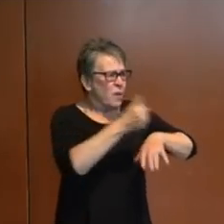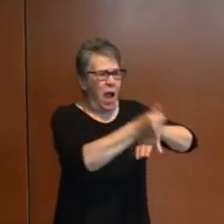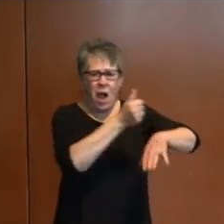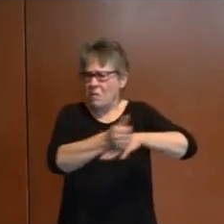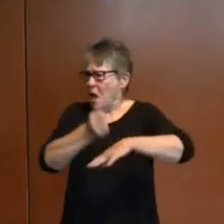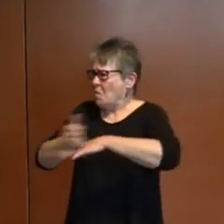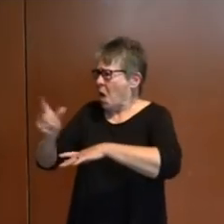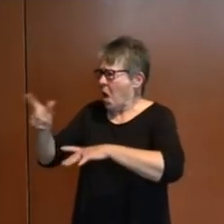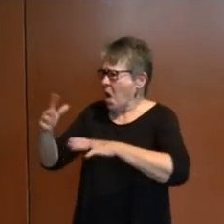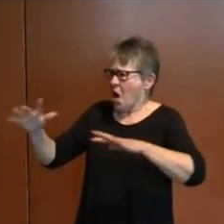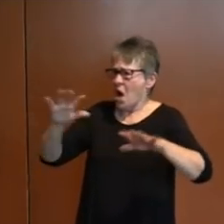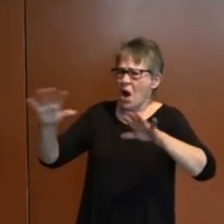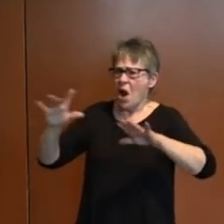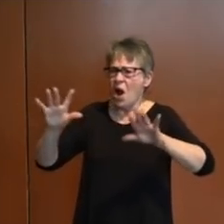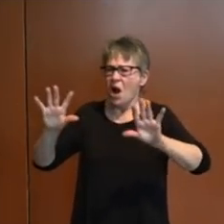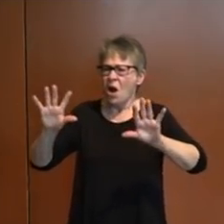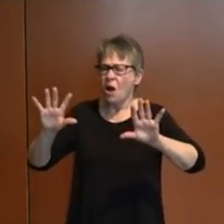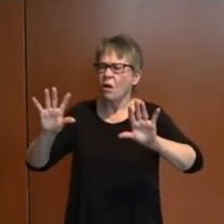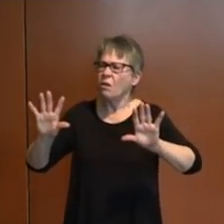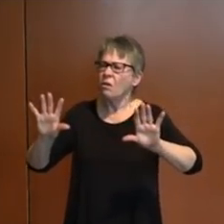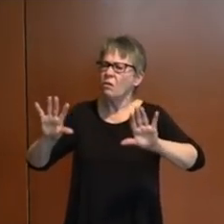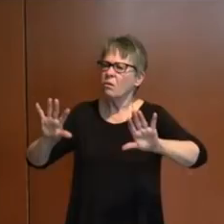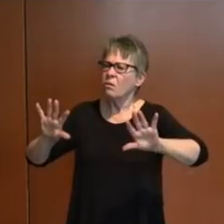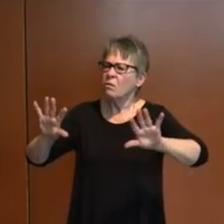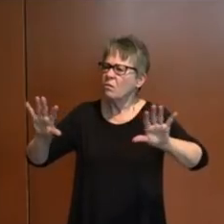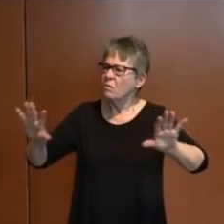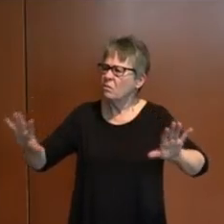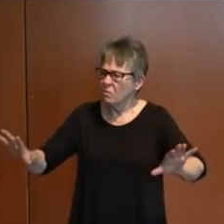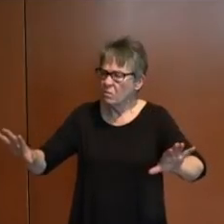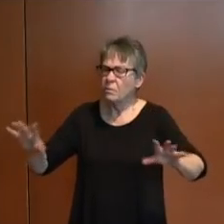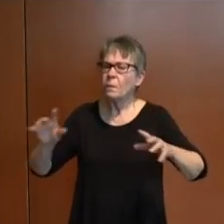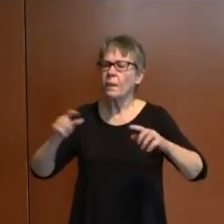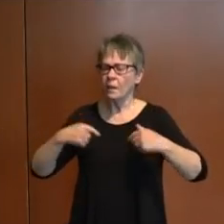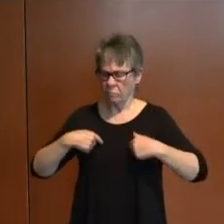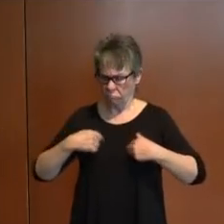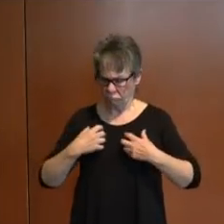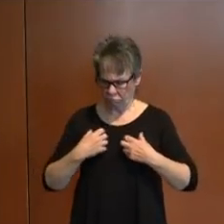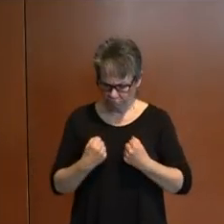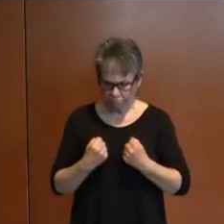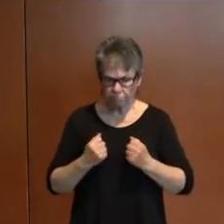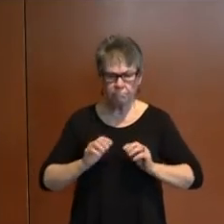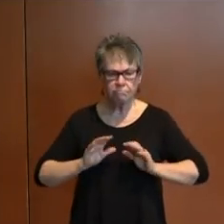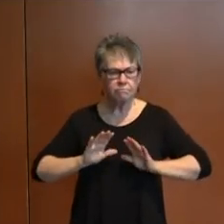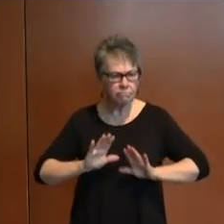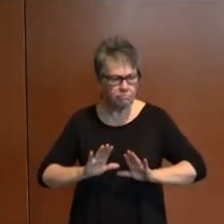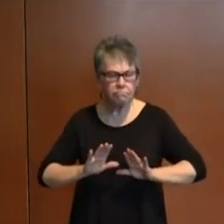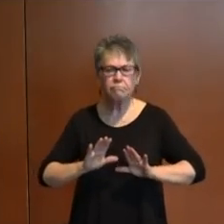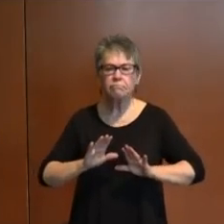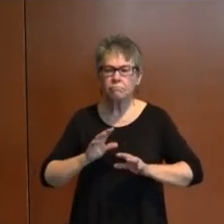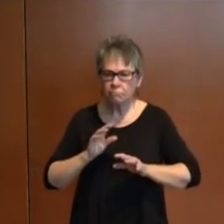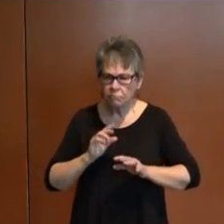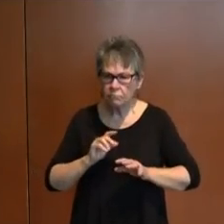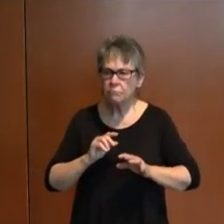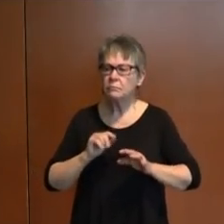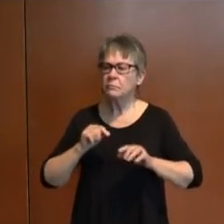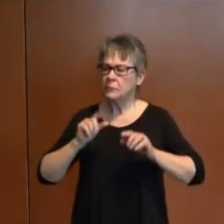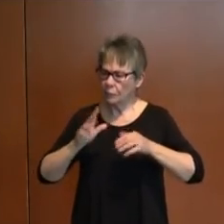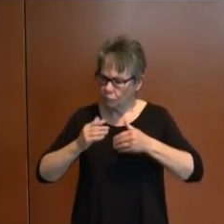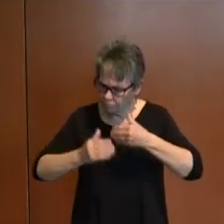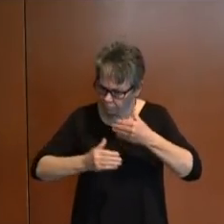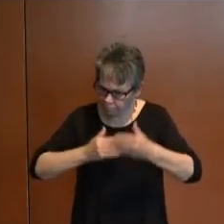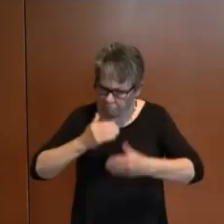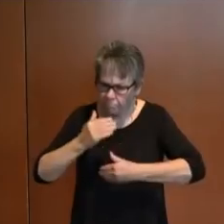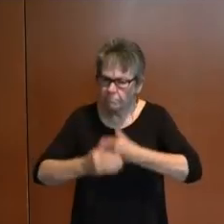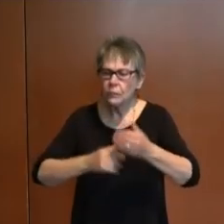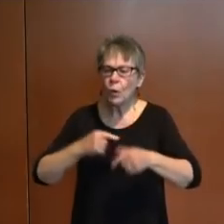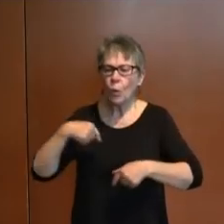courage. We are doing that. We will do that. And we will win this war as we have won so many before. Thank you all. With that,